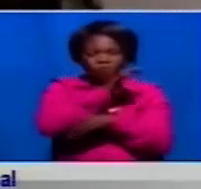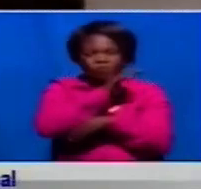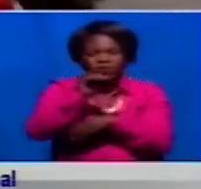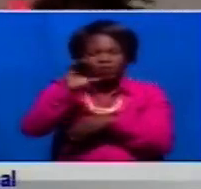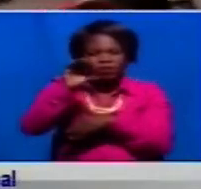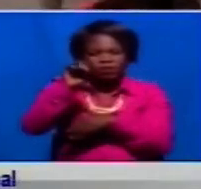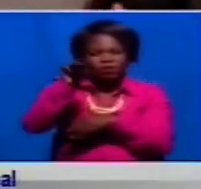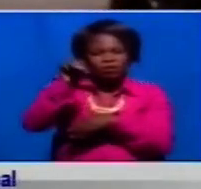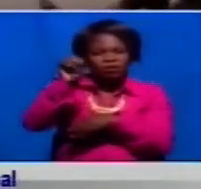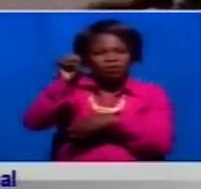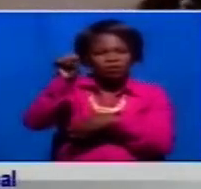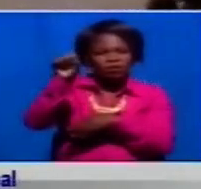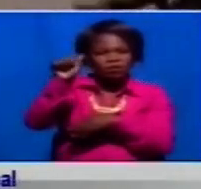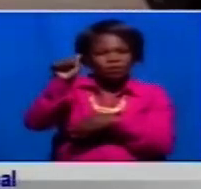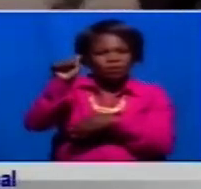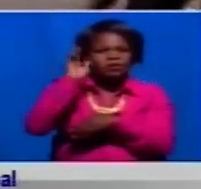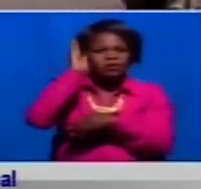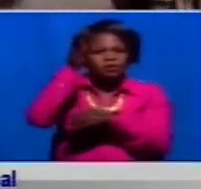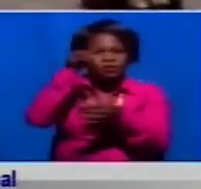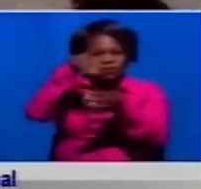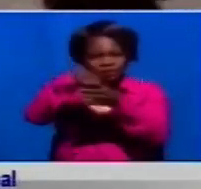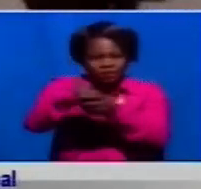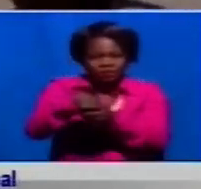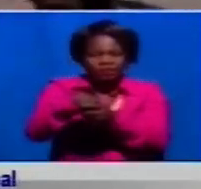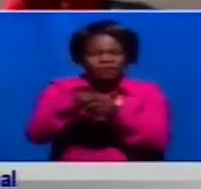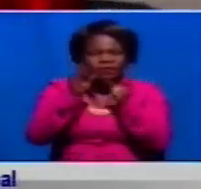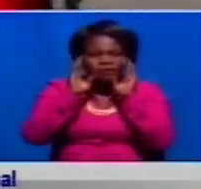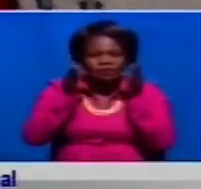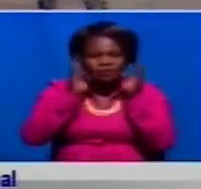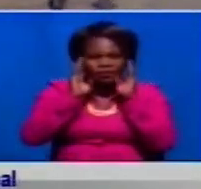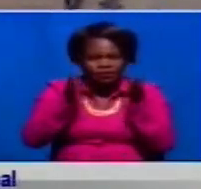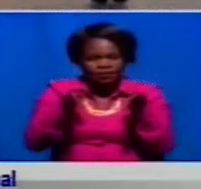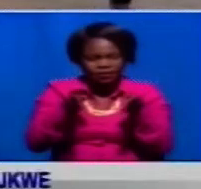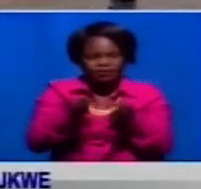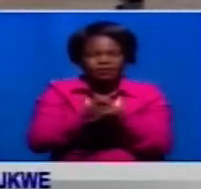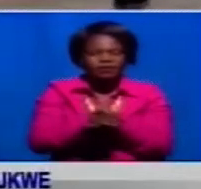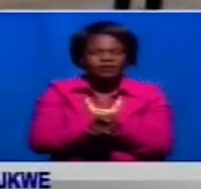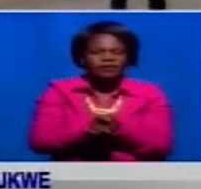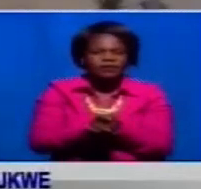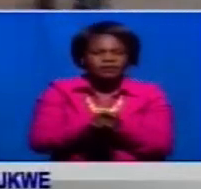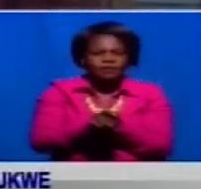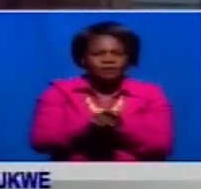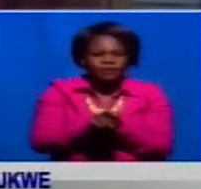be in attendance. Ingutu Mwanza, ZNBC News.